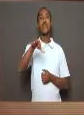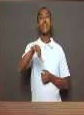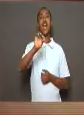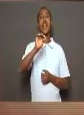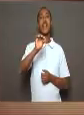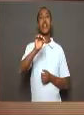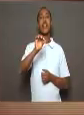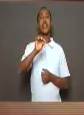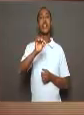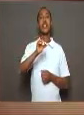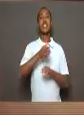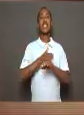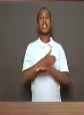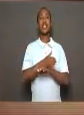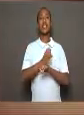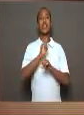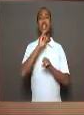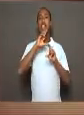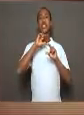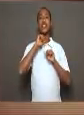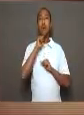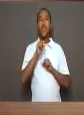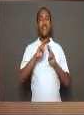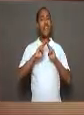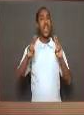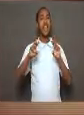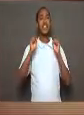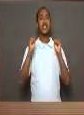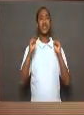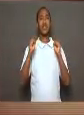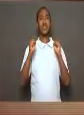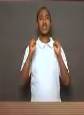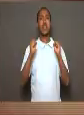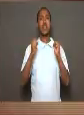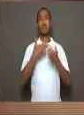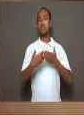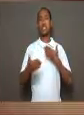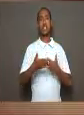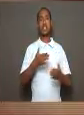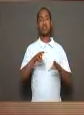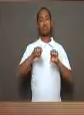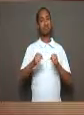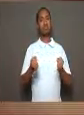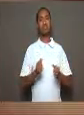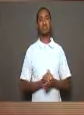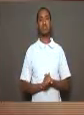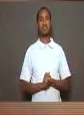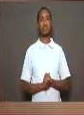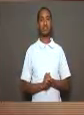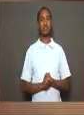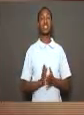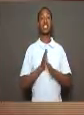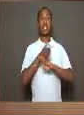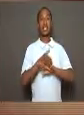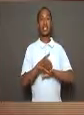the stick is not very strong, and it breaks quite easily under force.